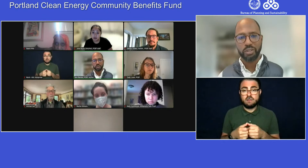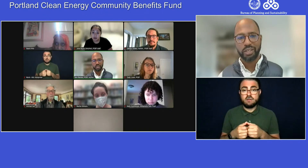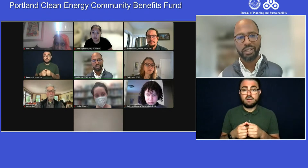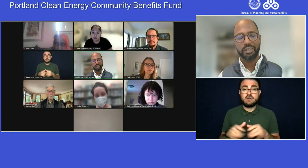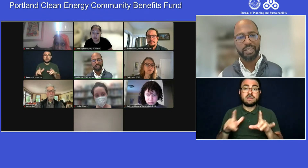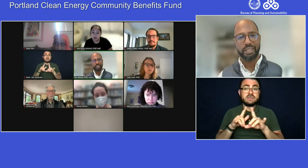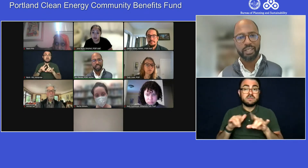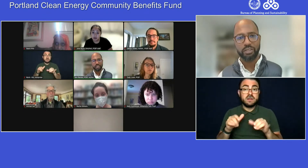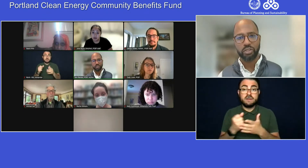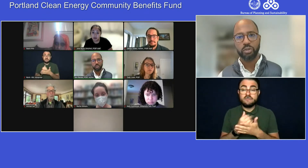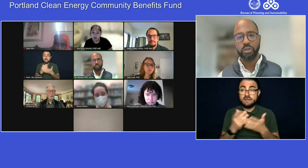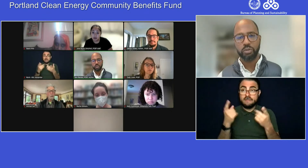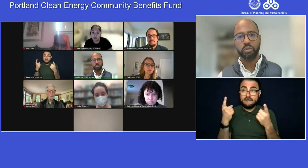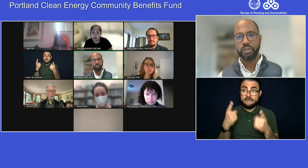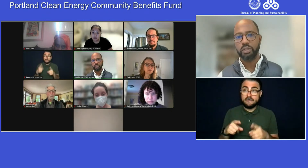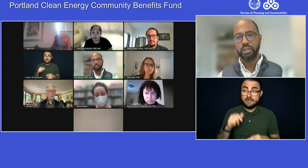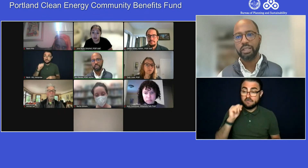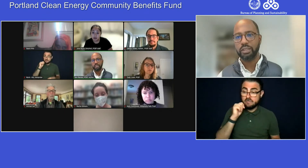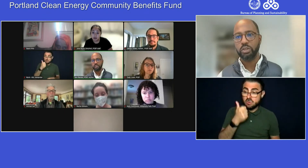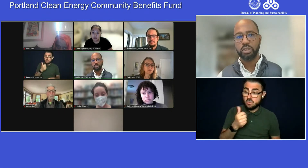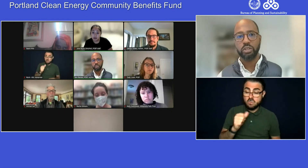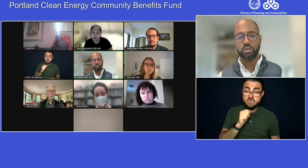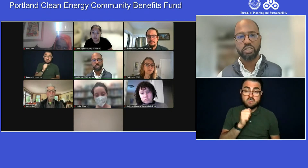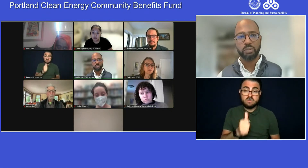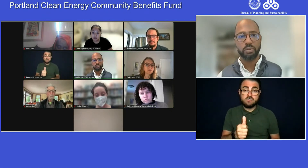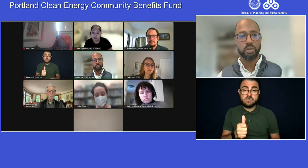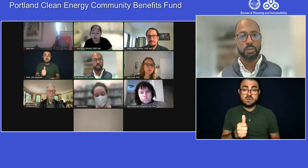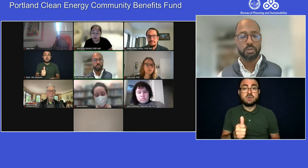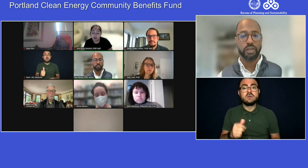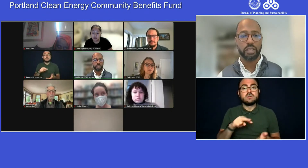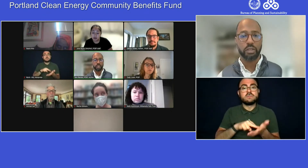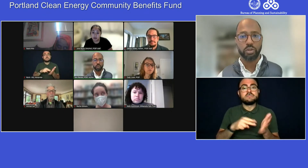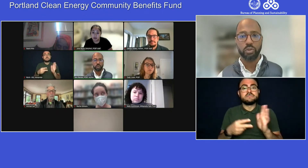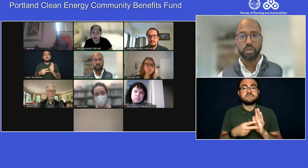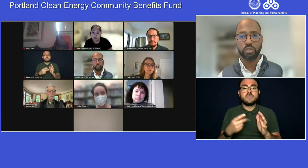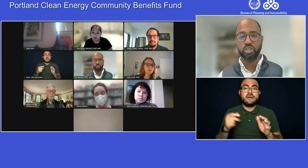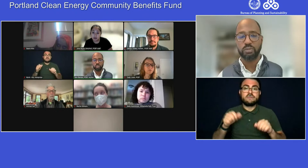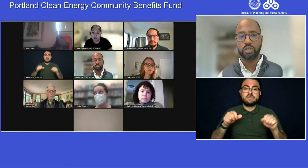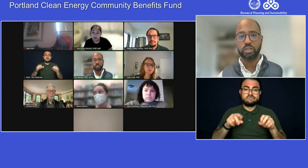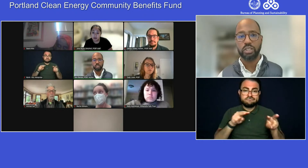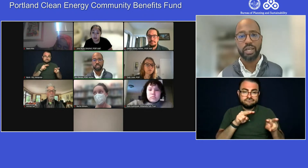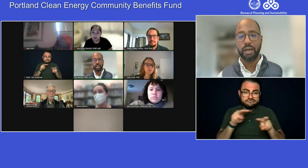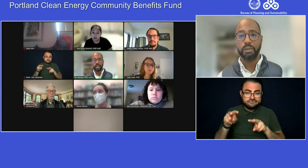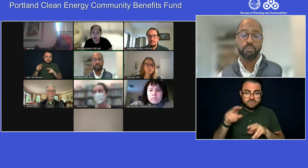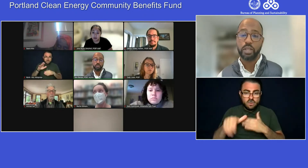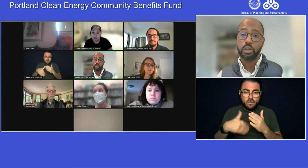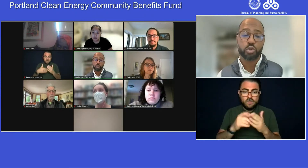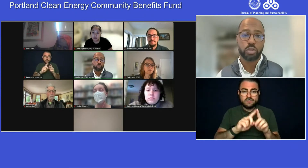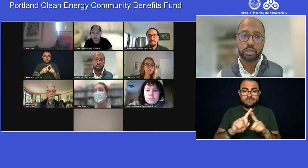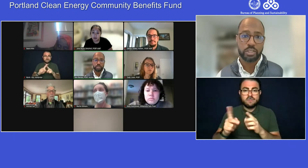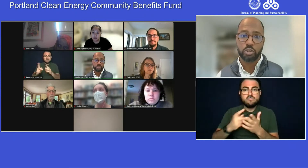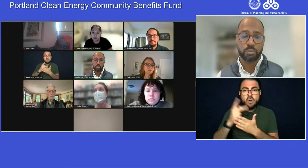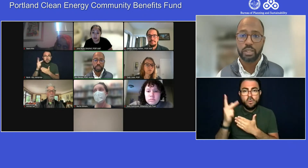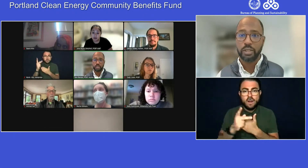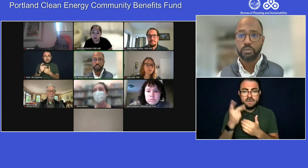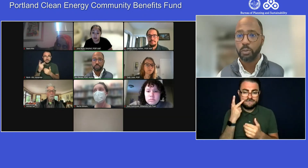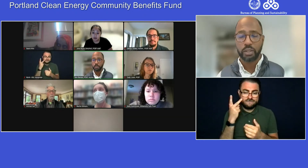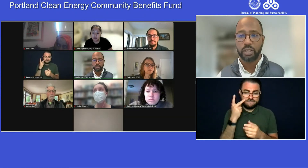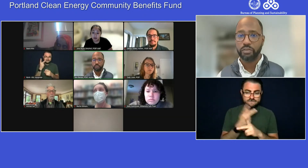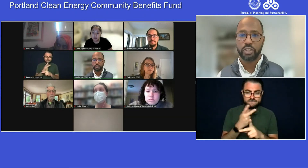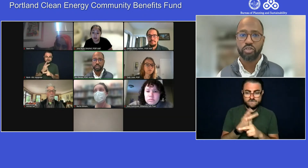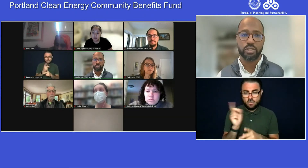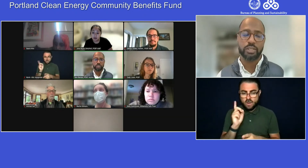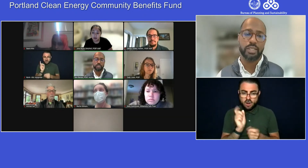happen tomorrow, and so it will be likely looking across our programs and finding where those adjustments are going to need to happen. And those will continue to